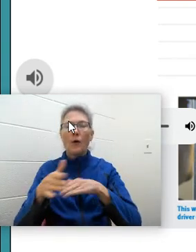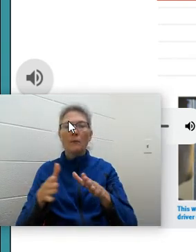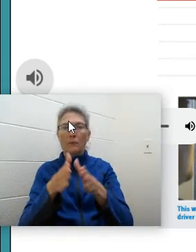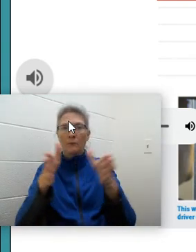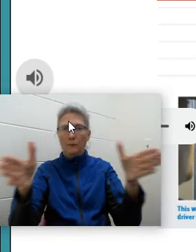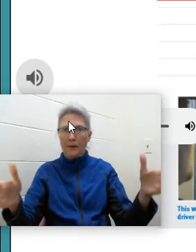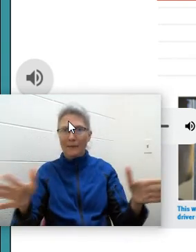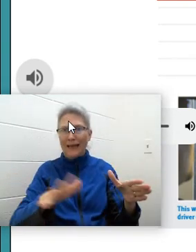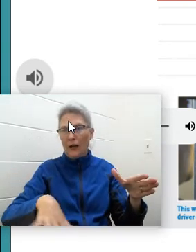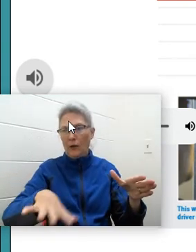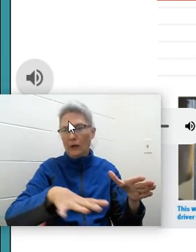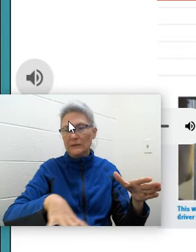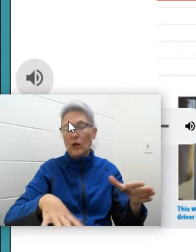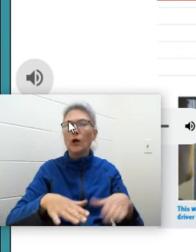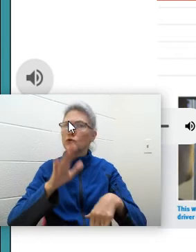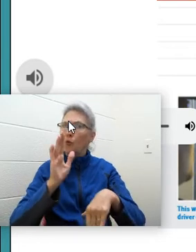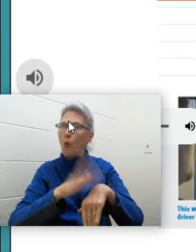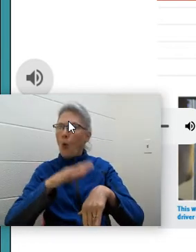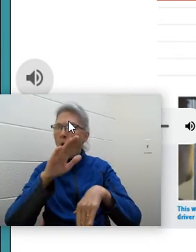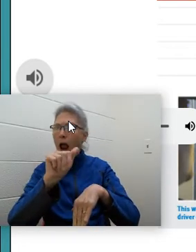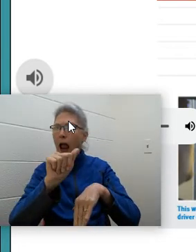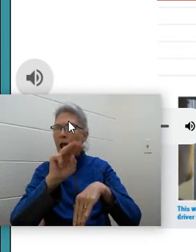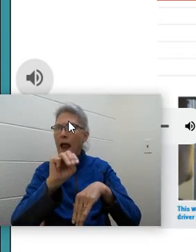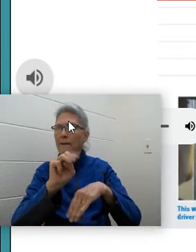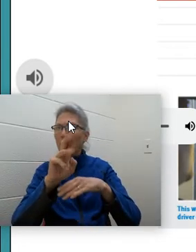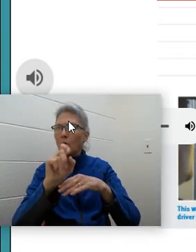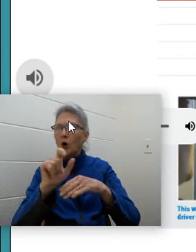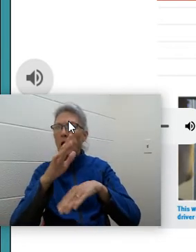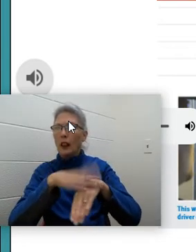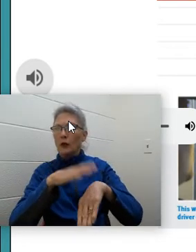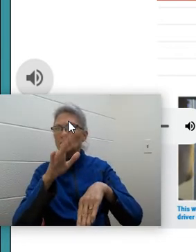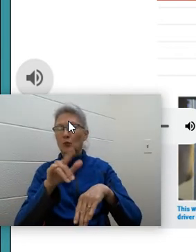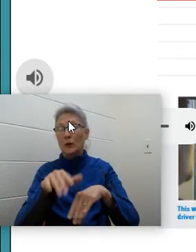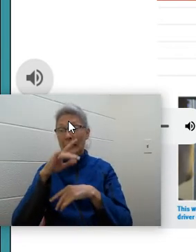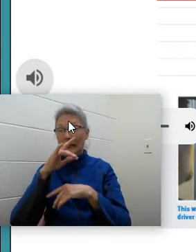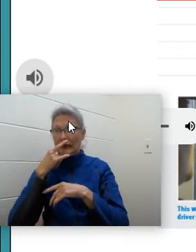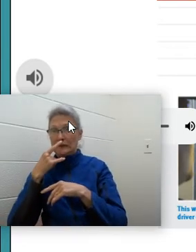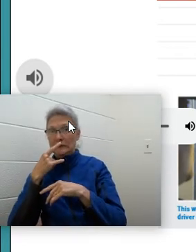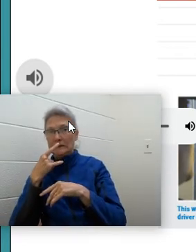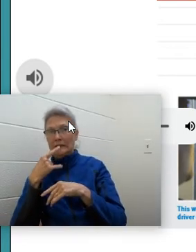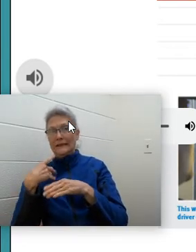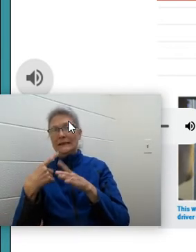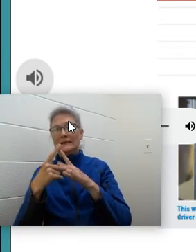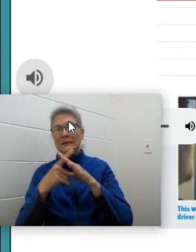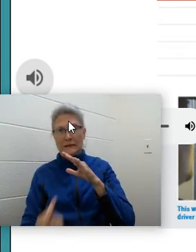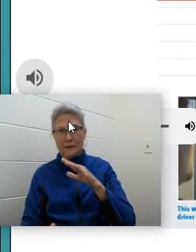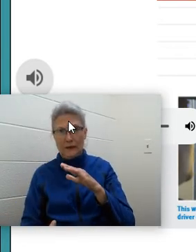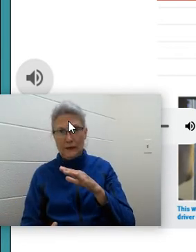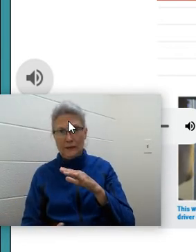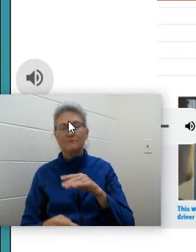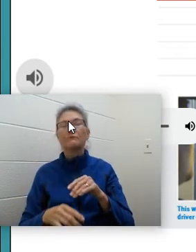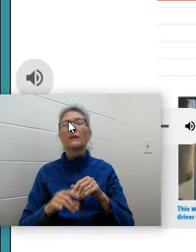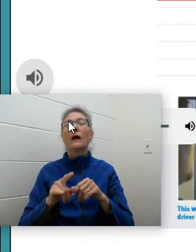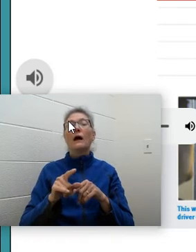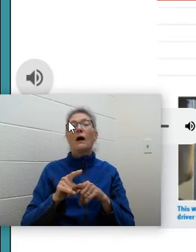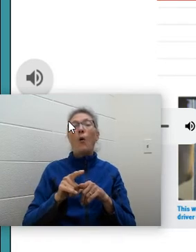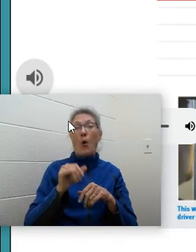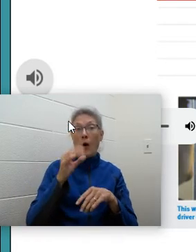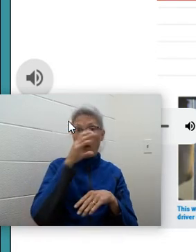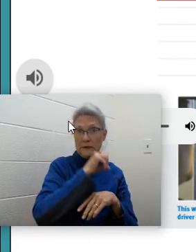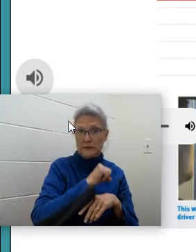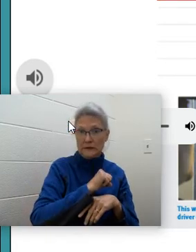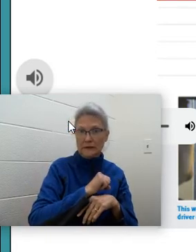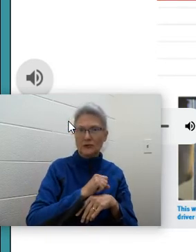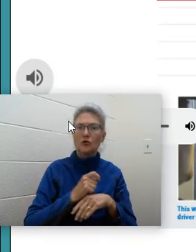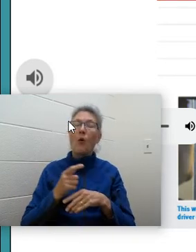Alerts for when kids go missing or things like that. So off to the side there, I want to write that section's main